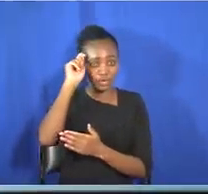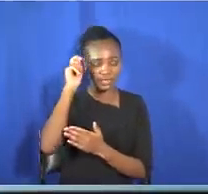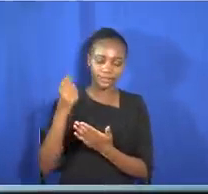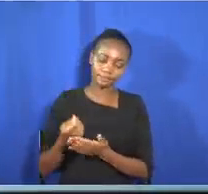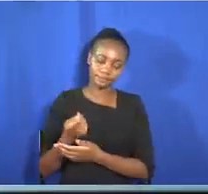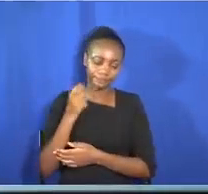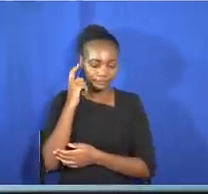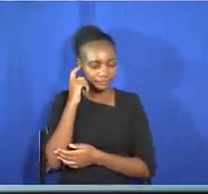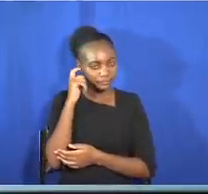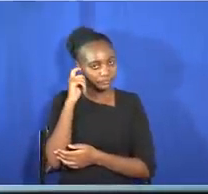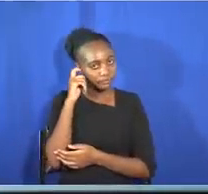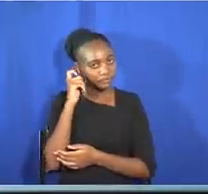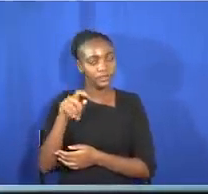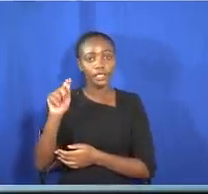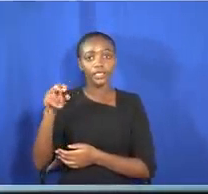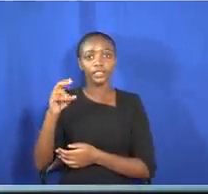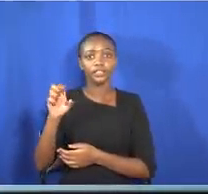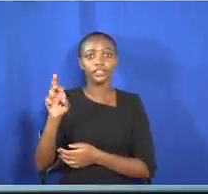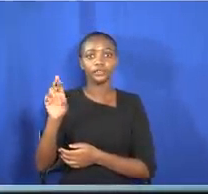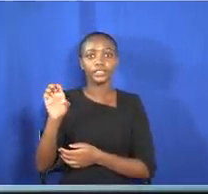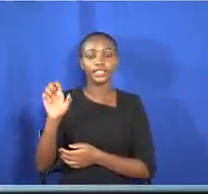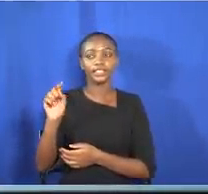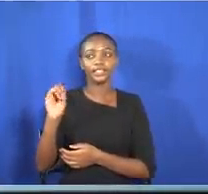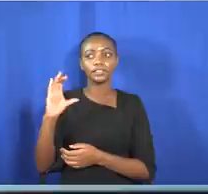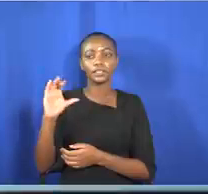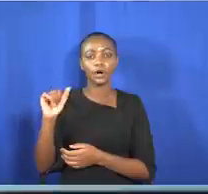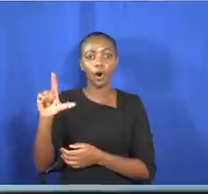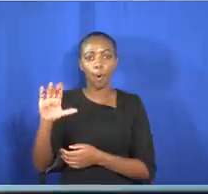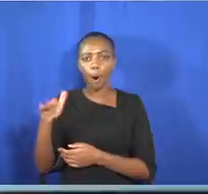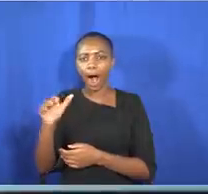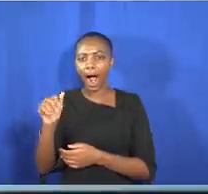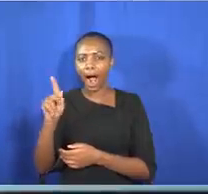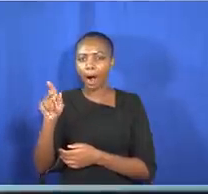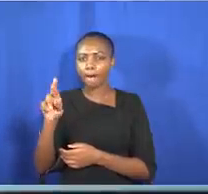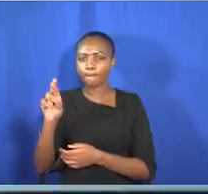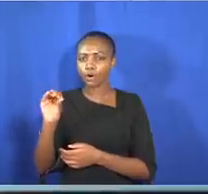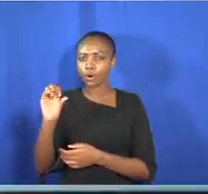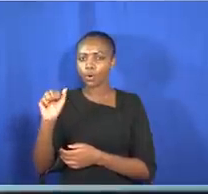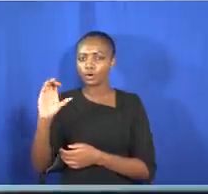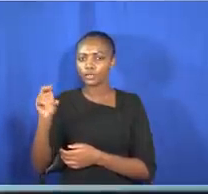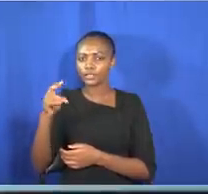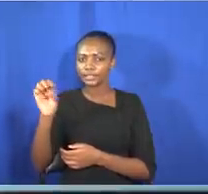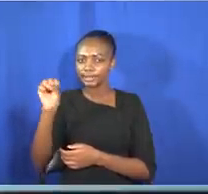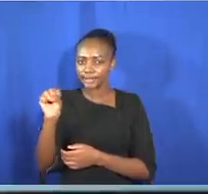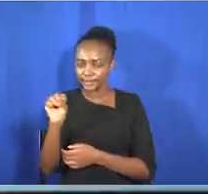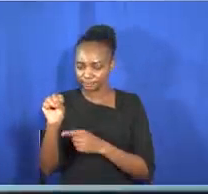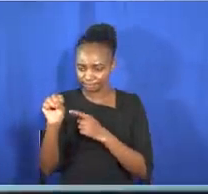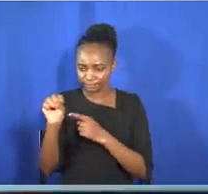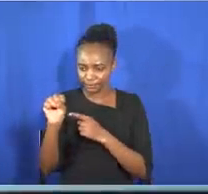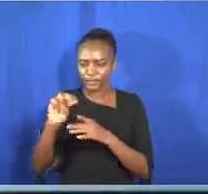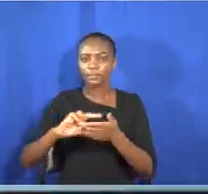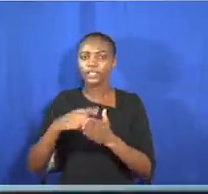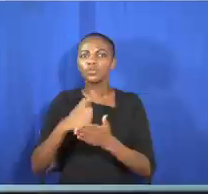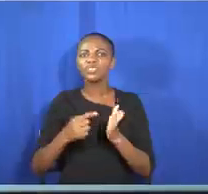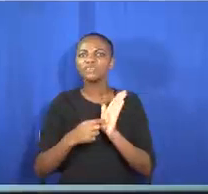the theoretical approaches upon which this curricula is based on, the instructional design theories,